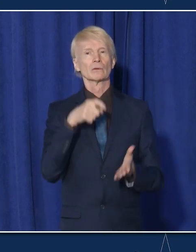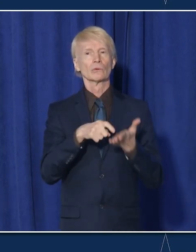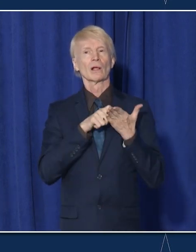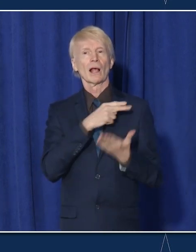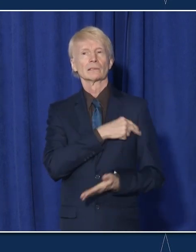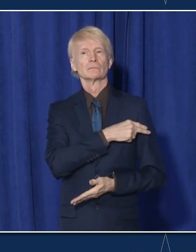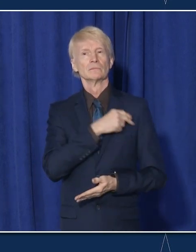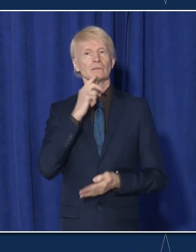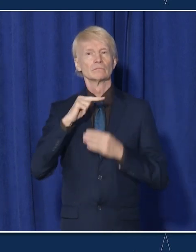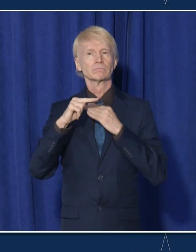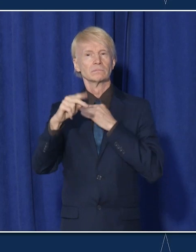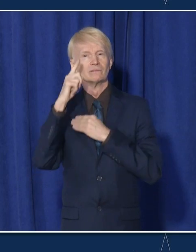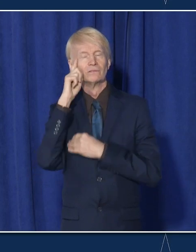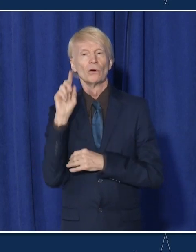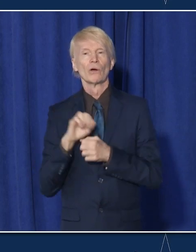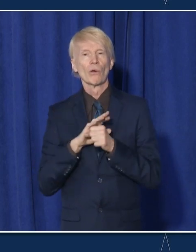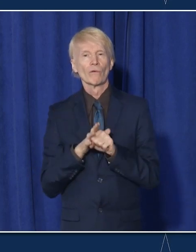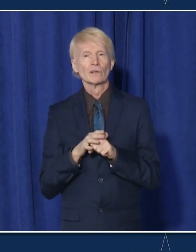for COVID-19. That's